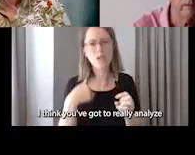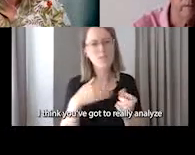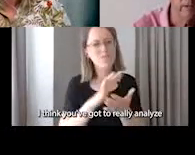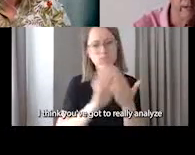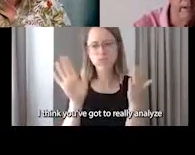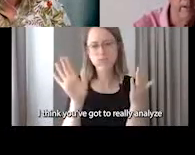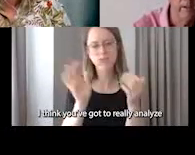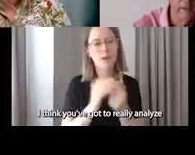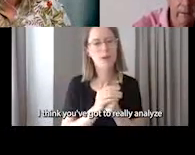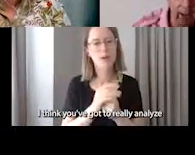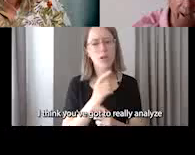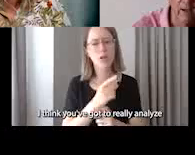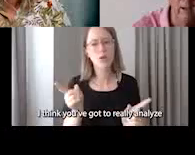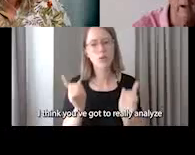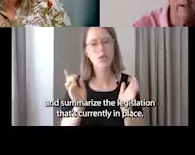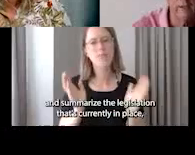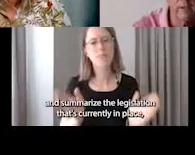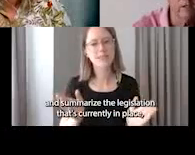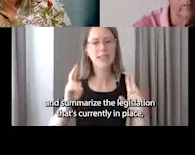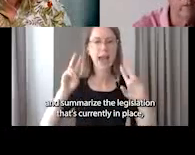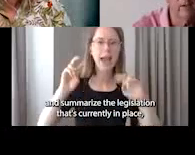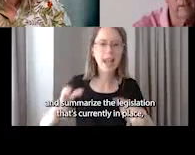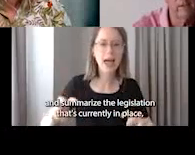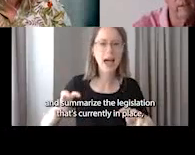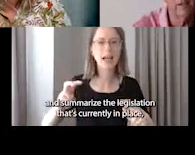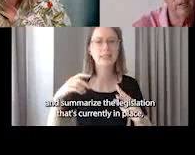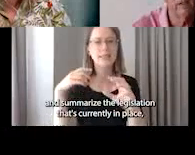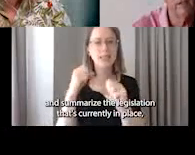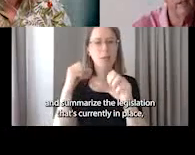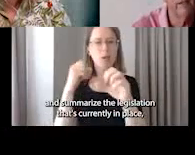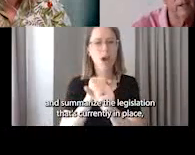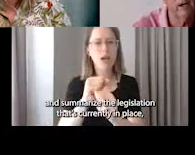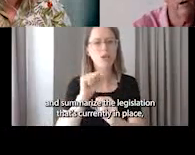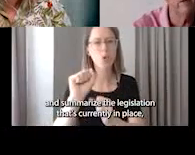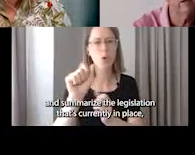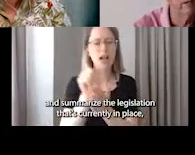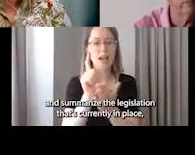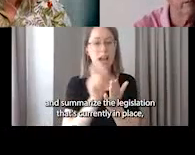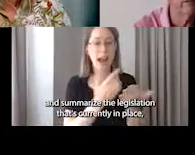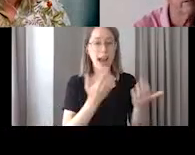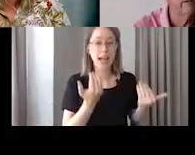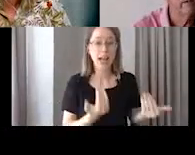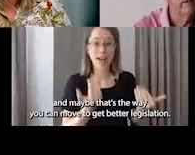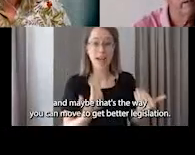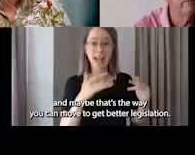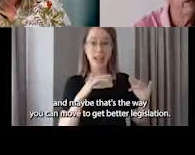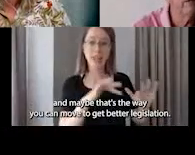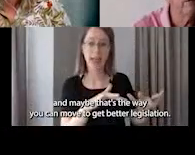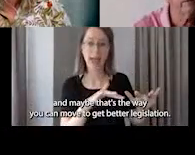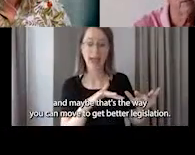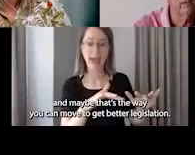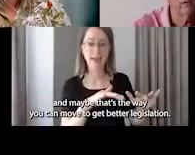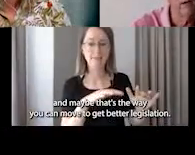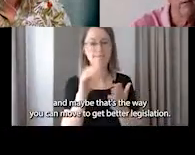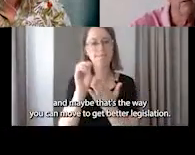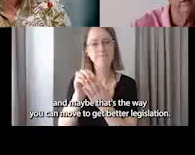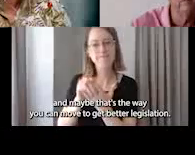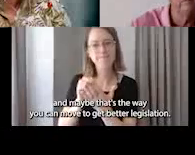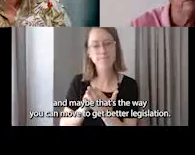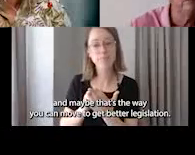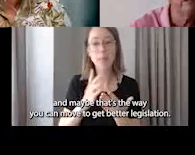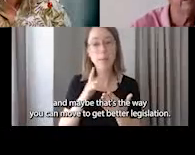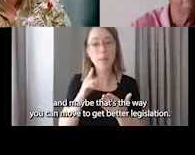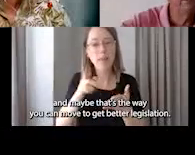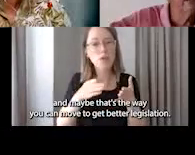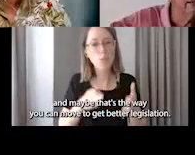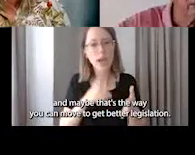you've got to really analyse and summarise the legislation that's currently in place. And maybe that's the way you can